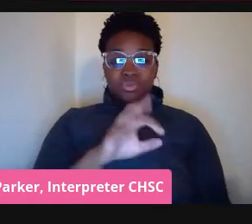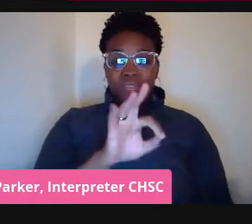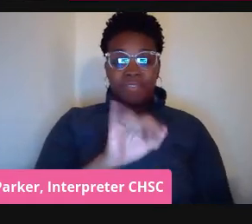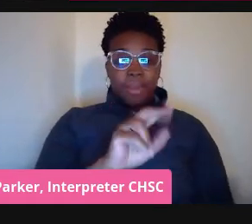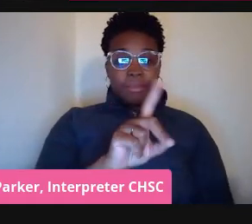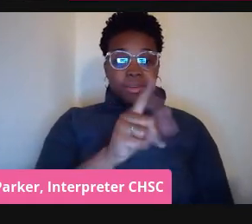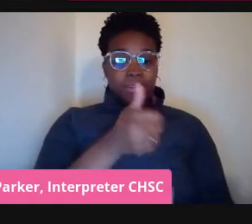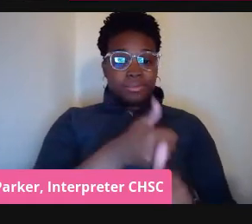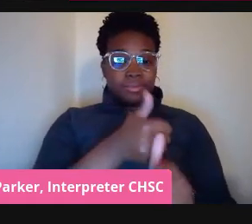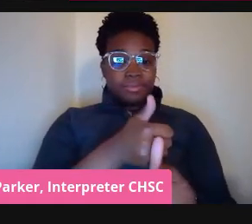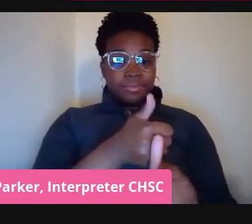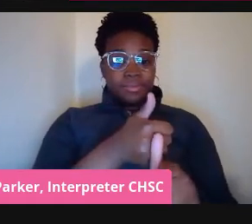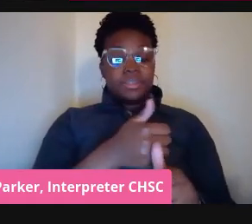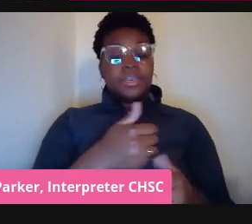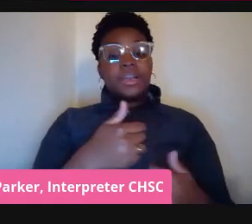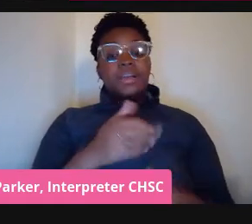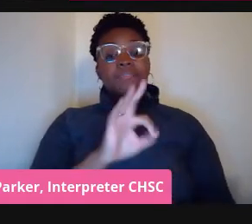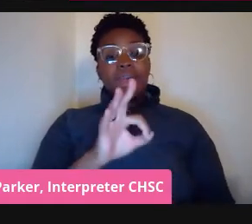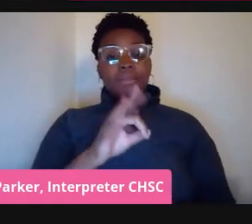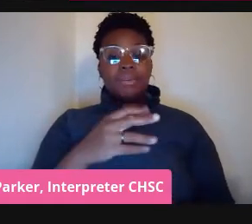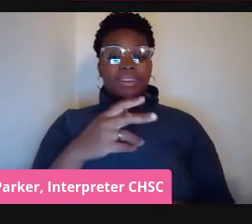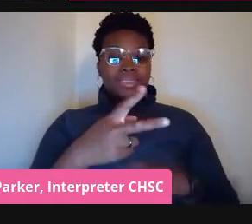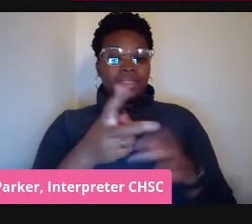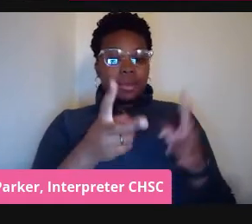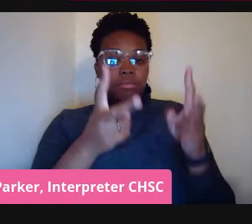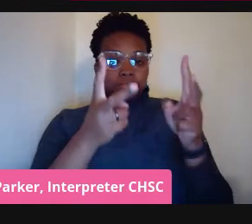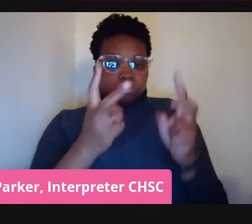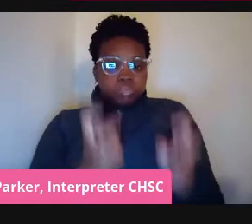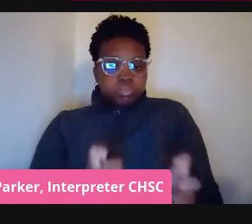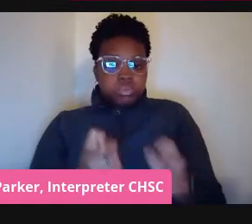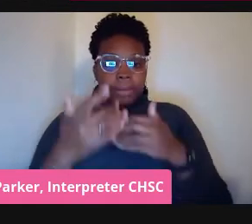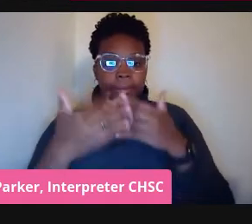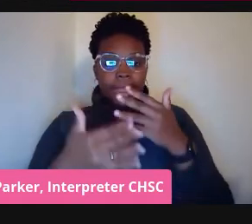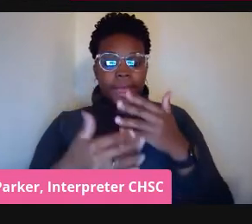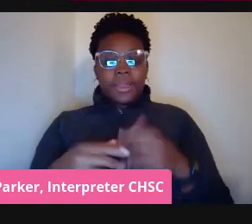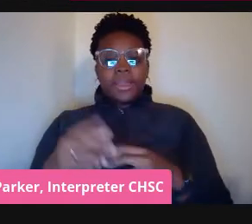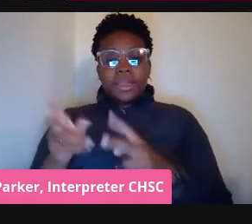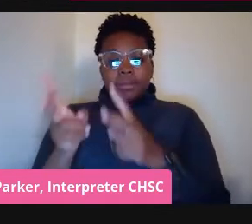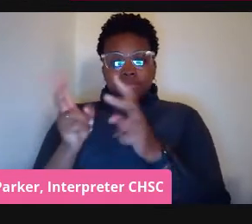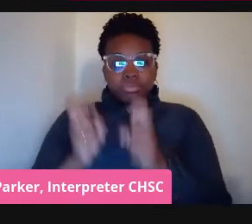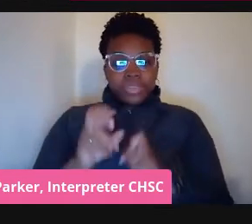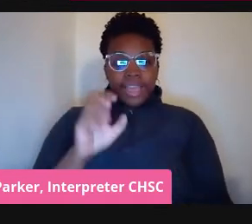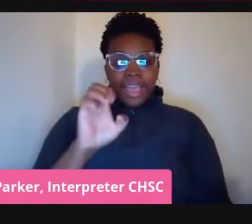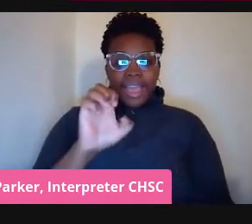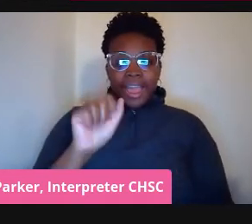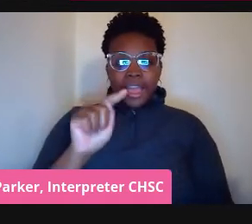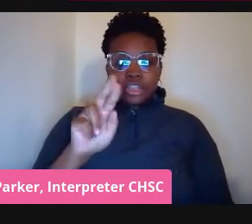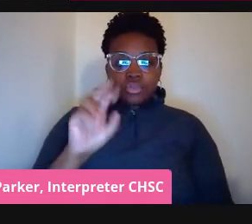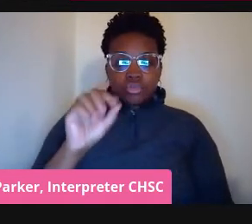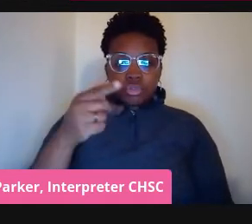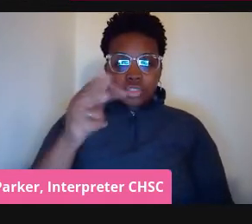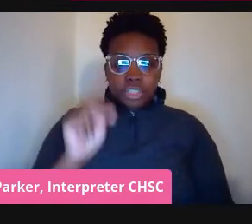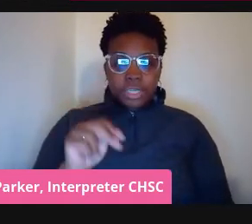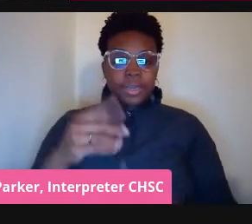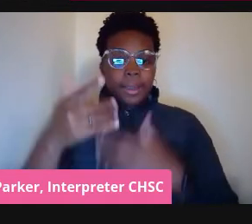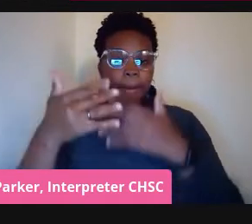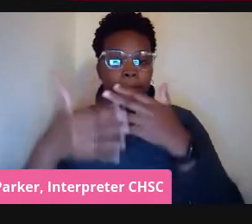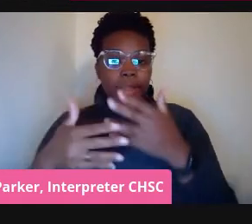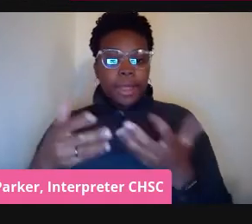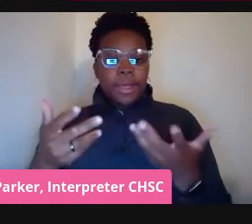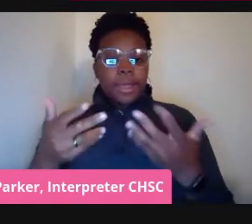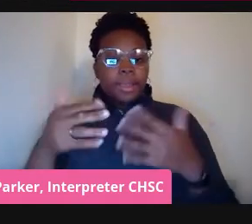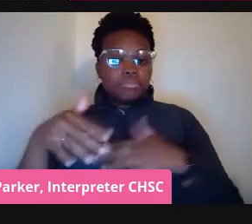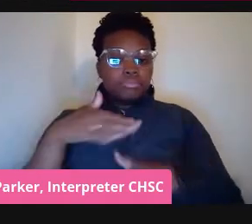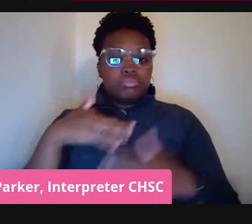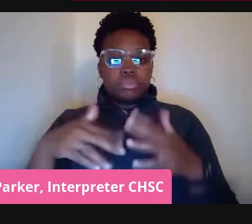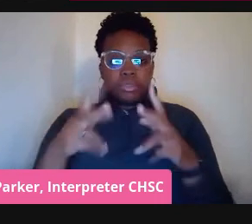Mm-hmm. Fibroids have a tendency to steal the blood supply. They feed off estrogen, they feed off the blood supply, and